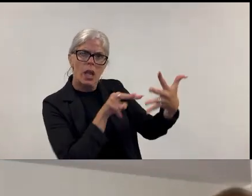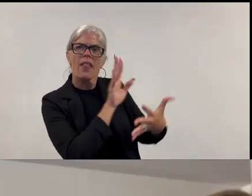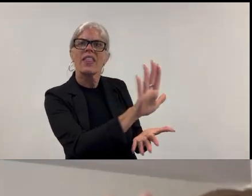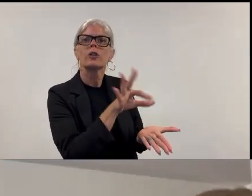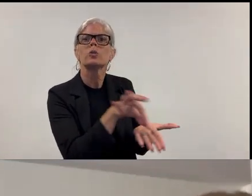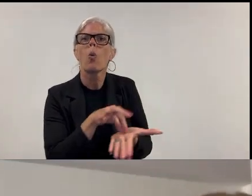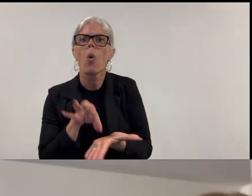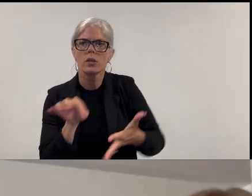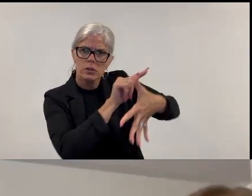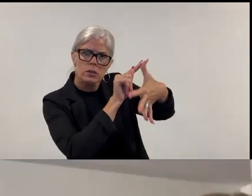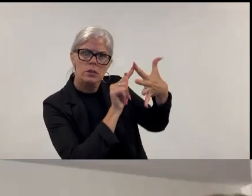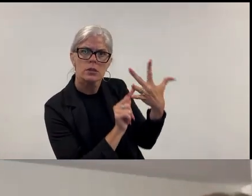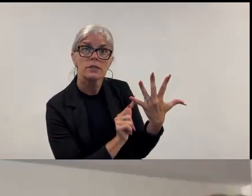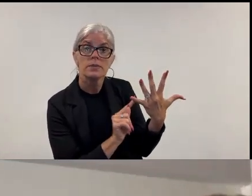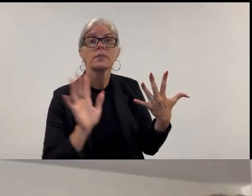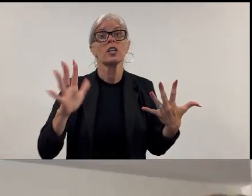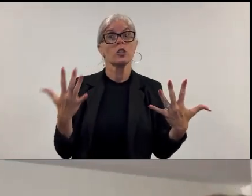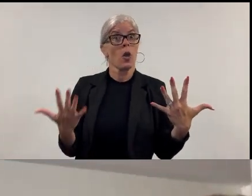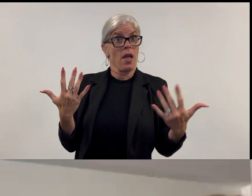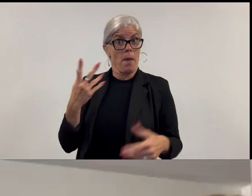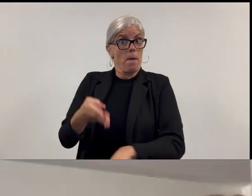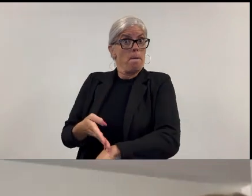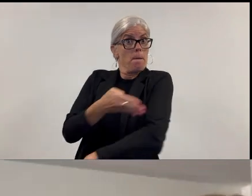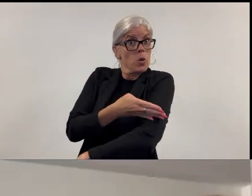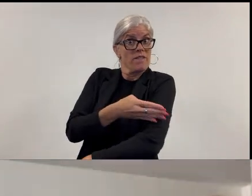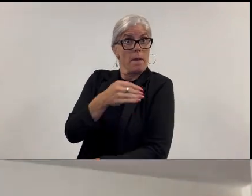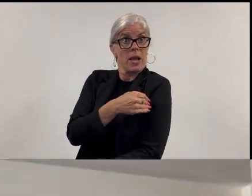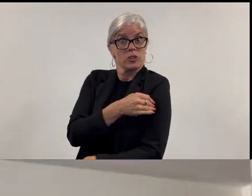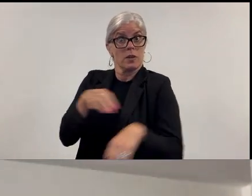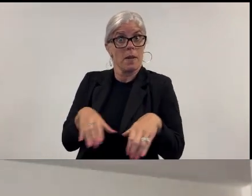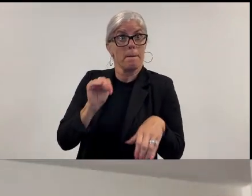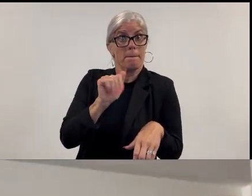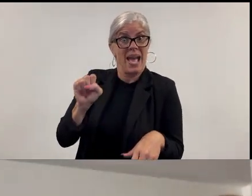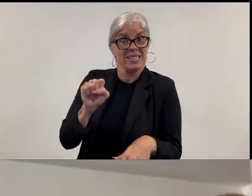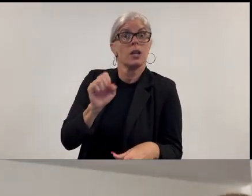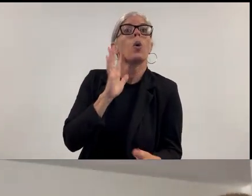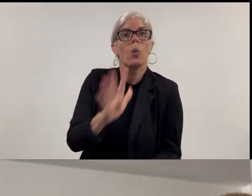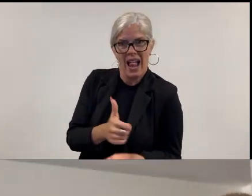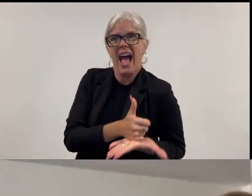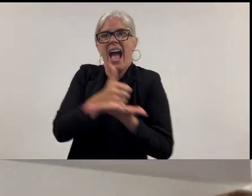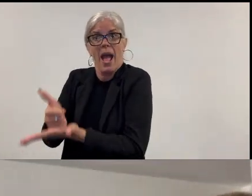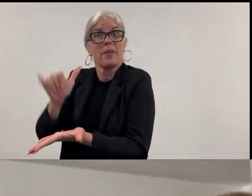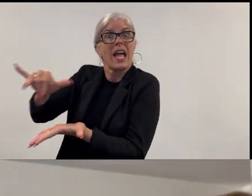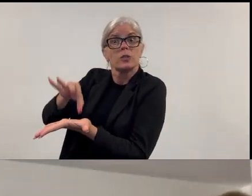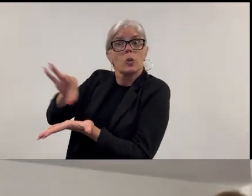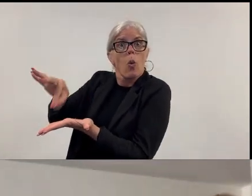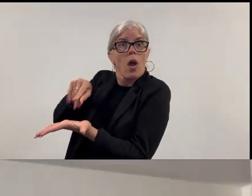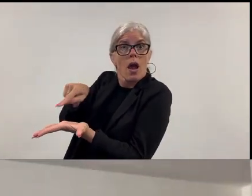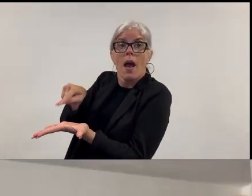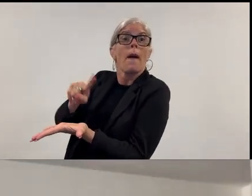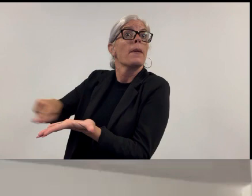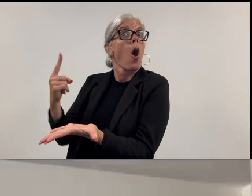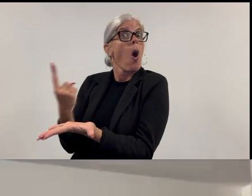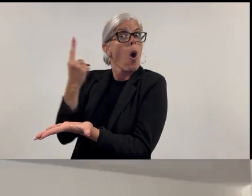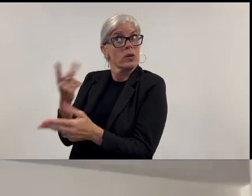has 20 different domains of activity, anything from sitting, standing, moving,